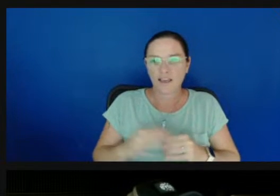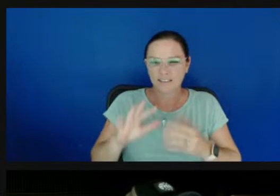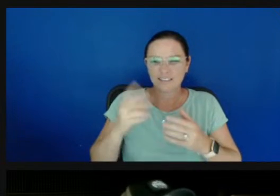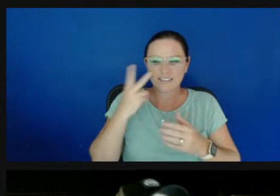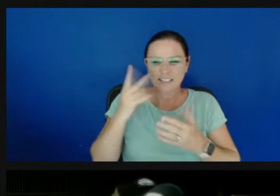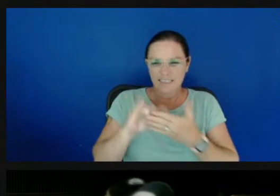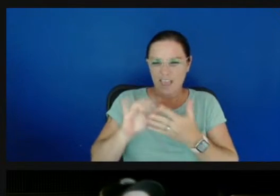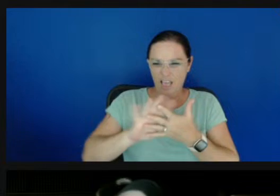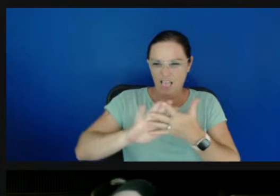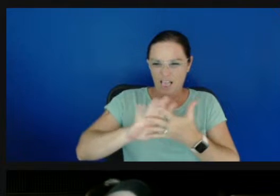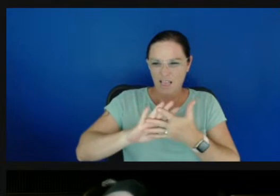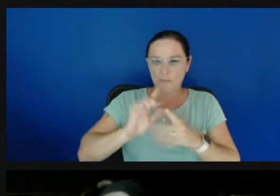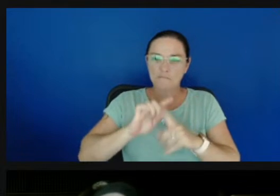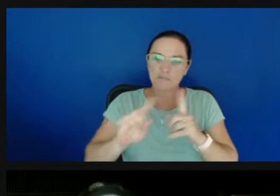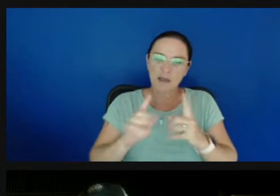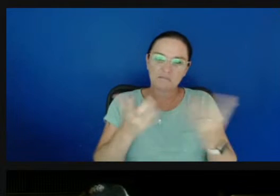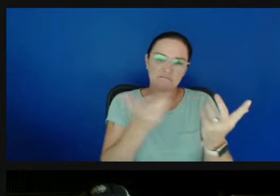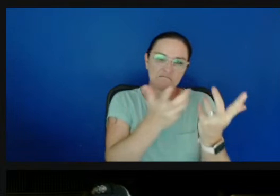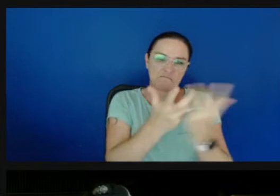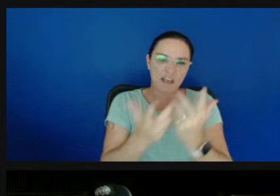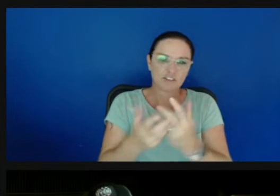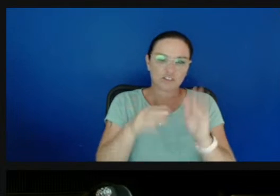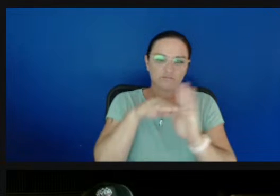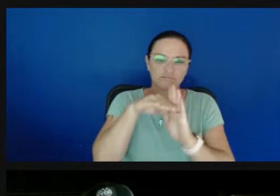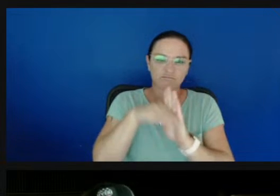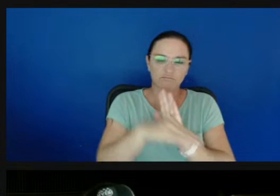too. And also